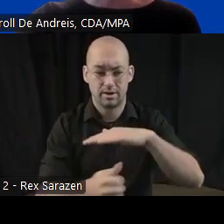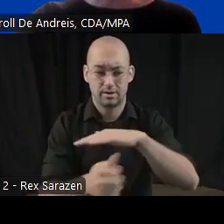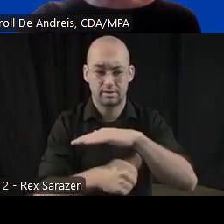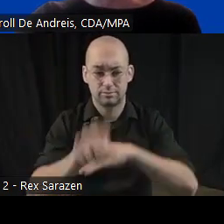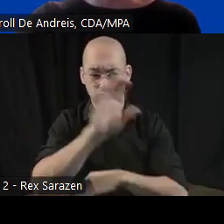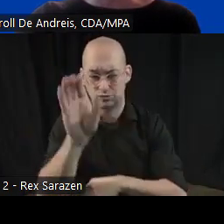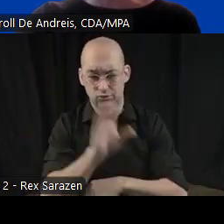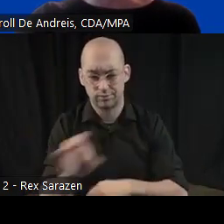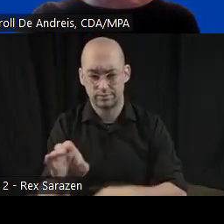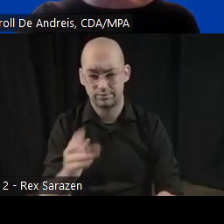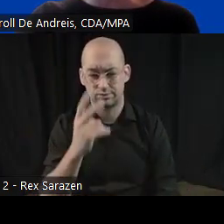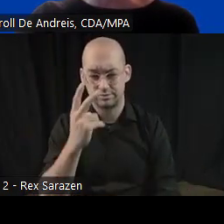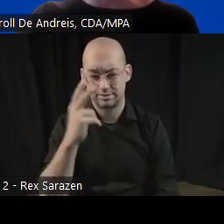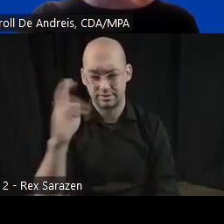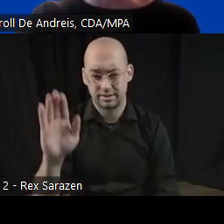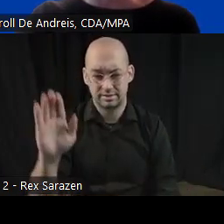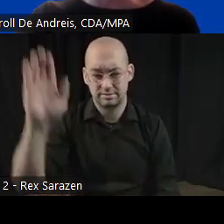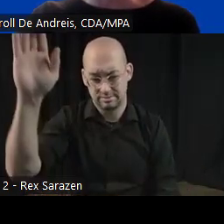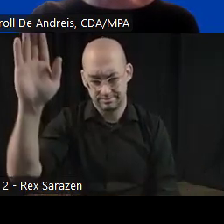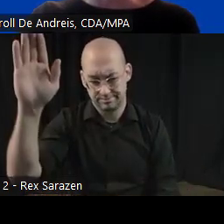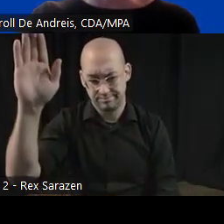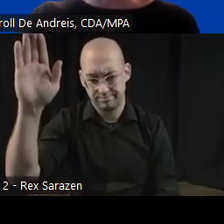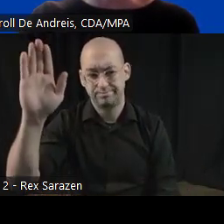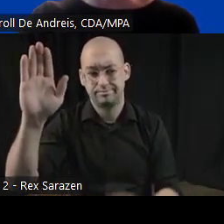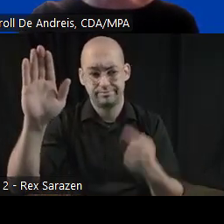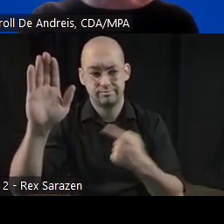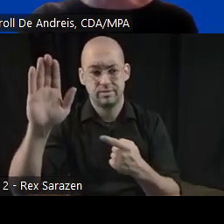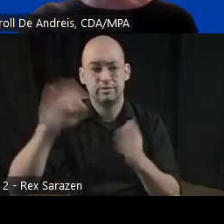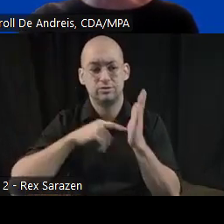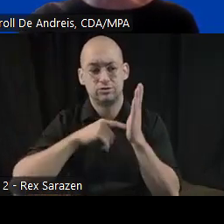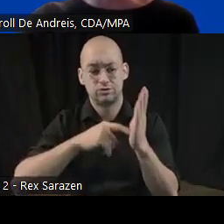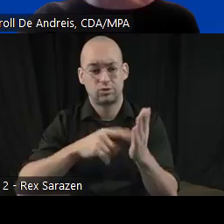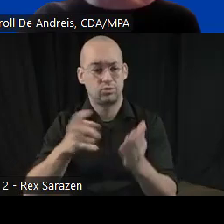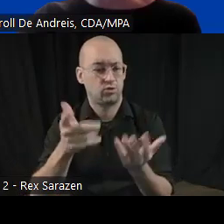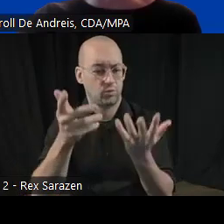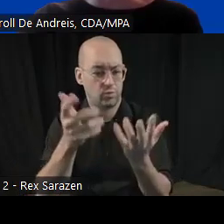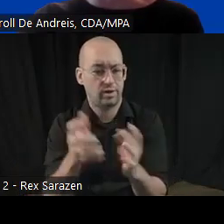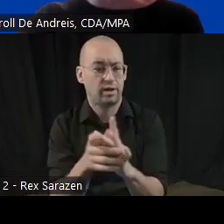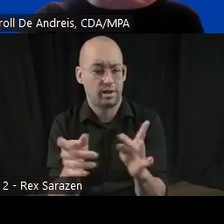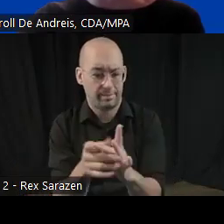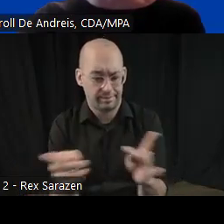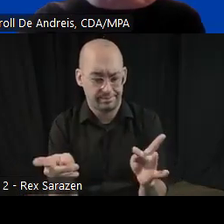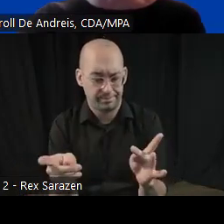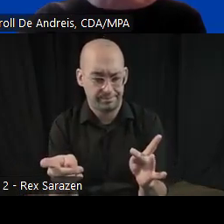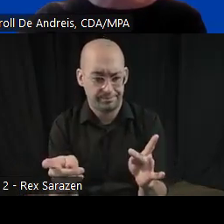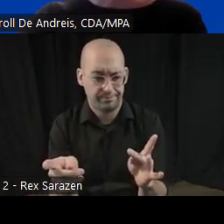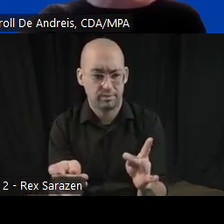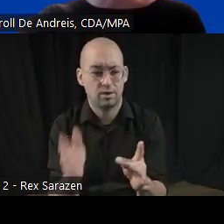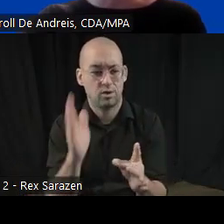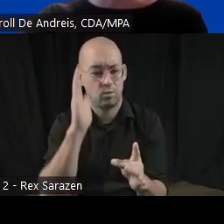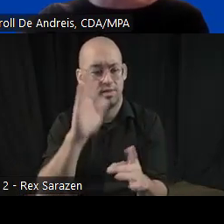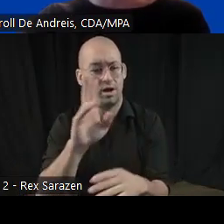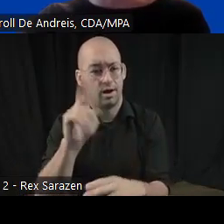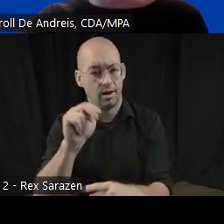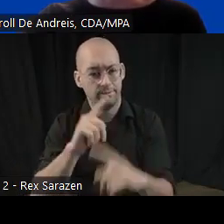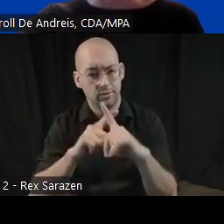And if you click on that, it will indicate that you wish to have a comment, leave a comment, and we will unmute your line. Do